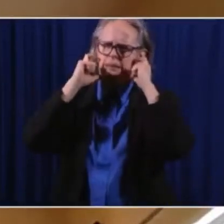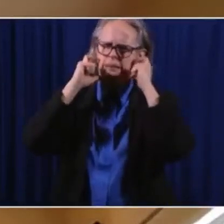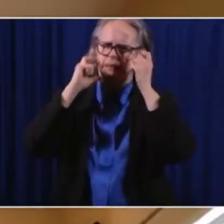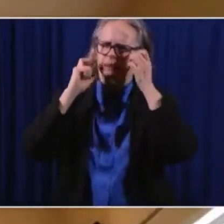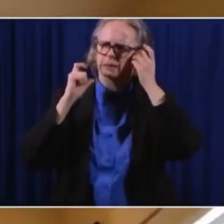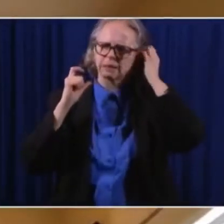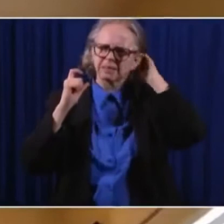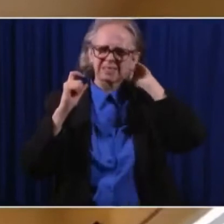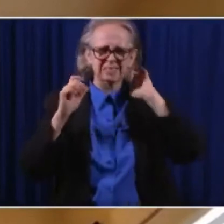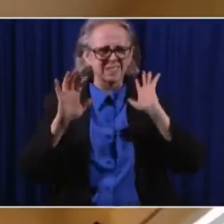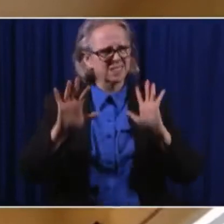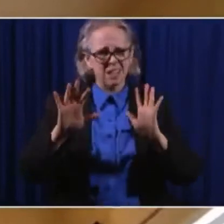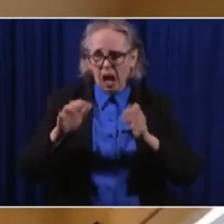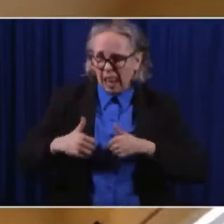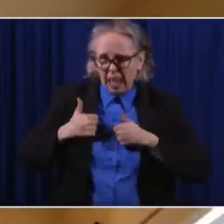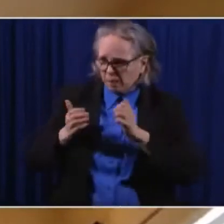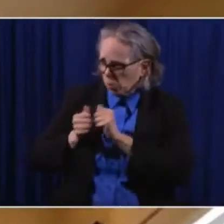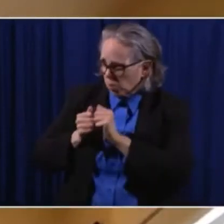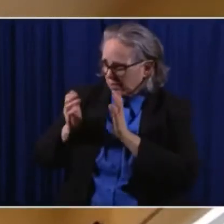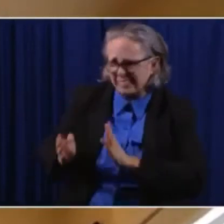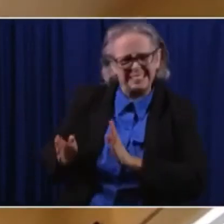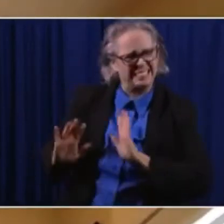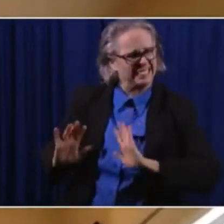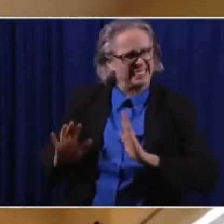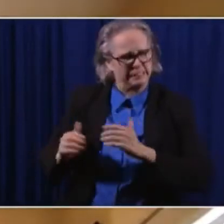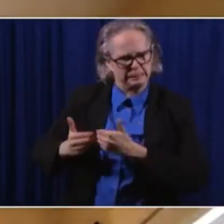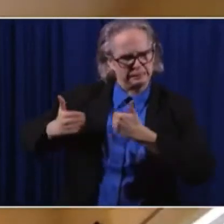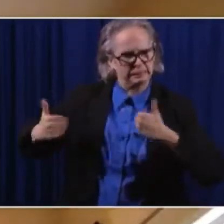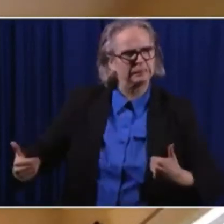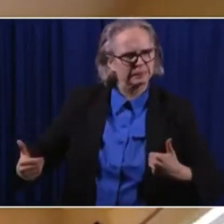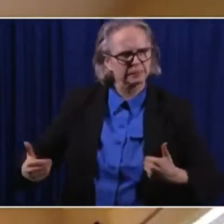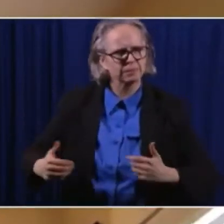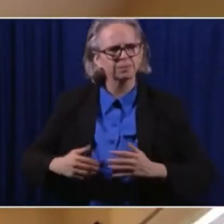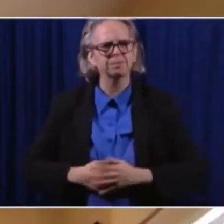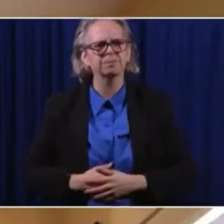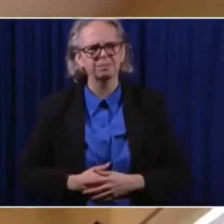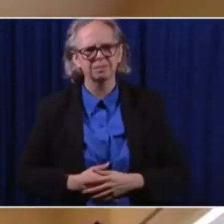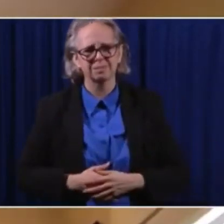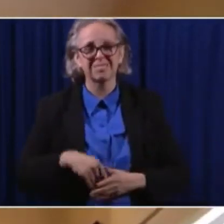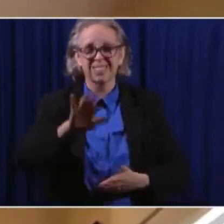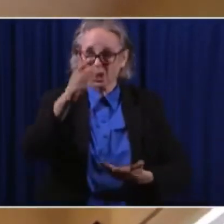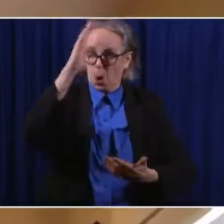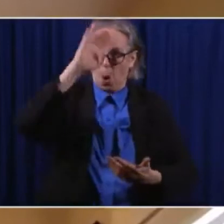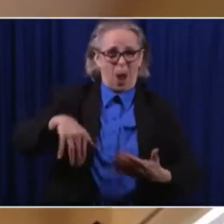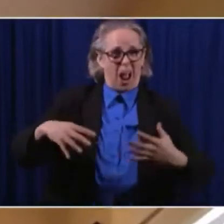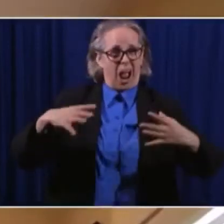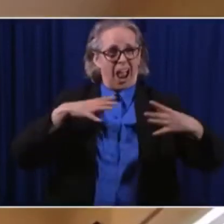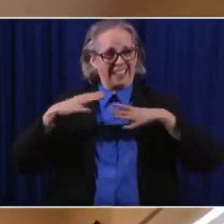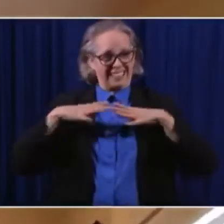circle. Now, as the holidays approach, these protective measures are going to be even more